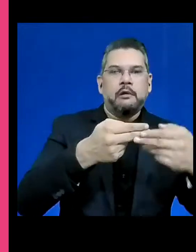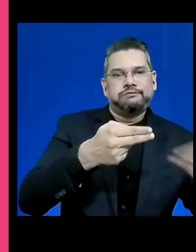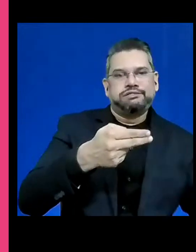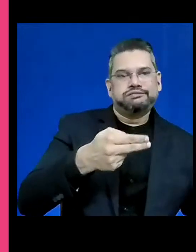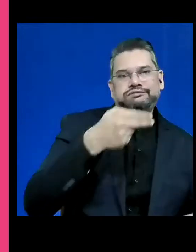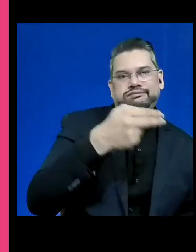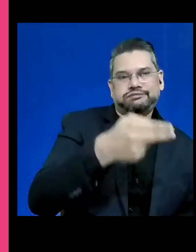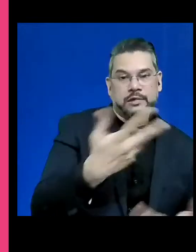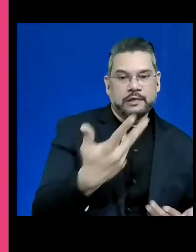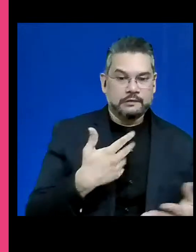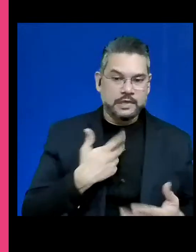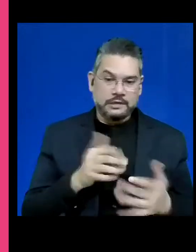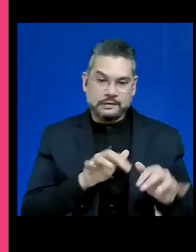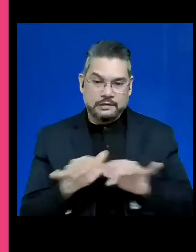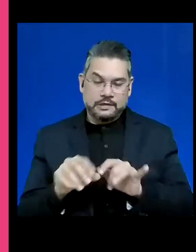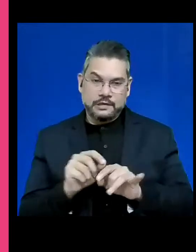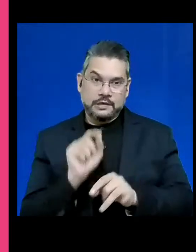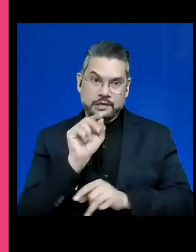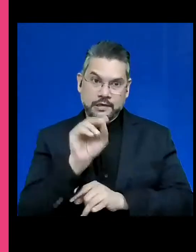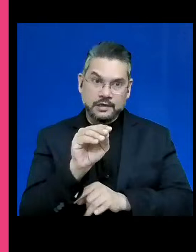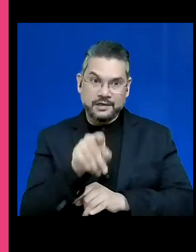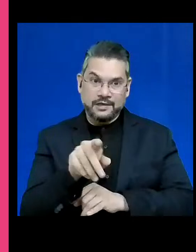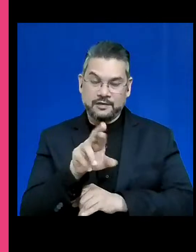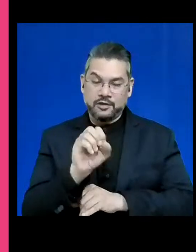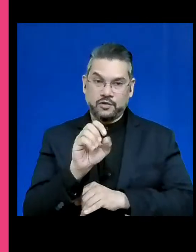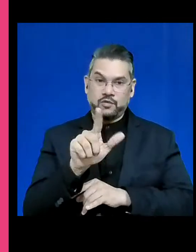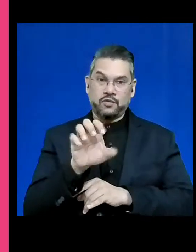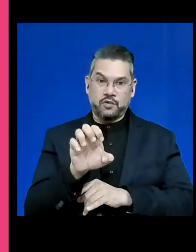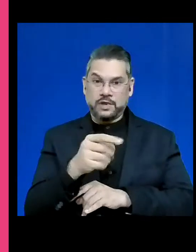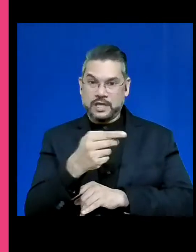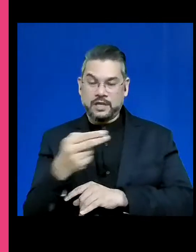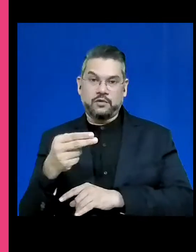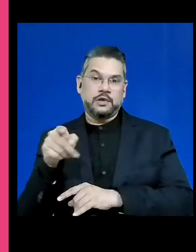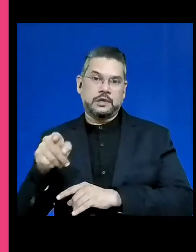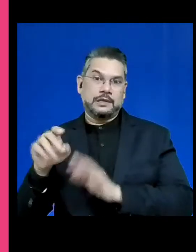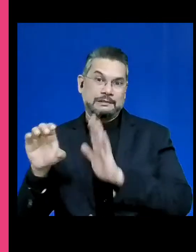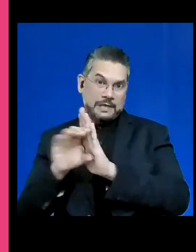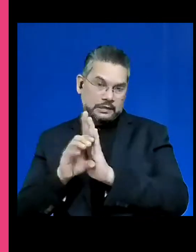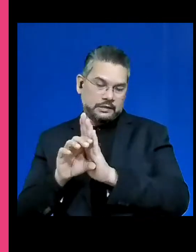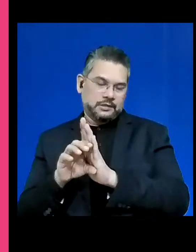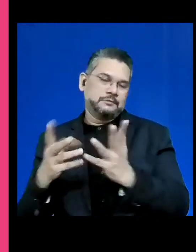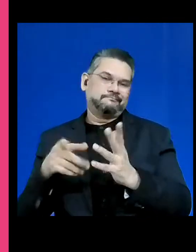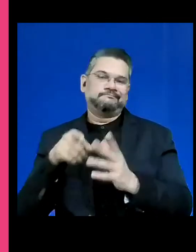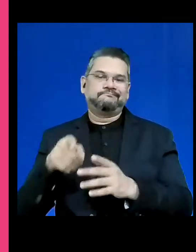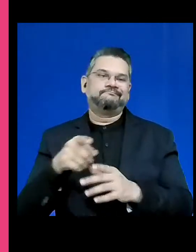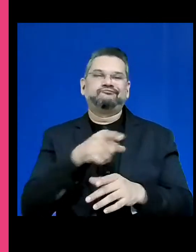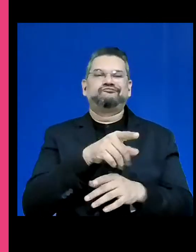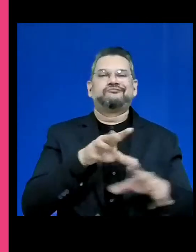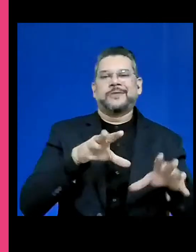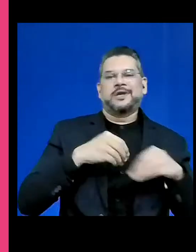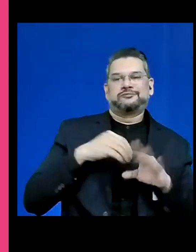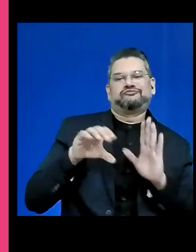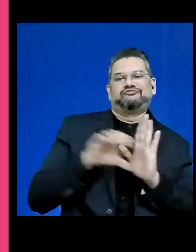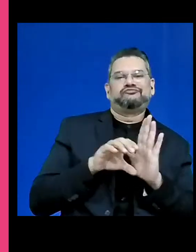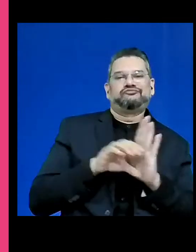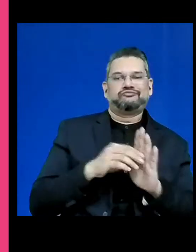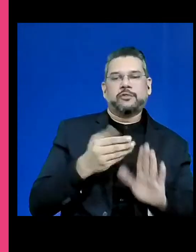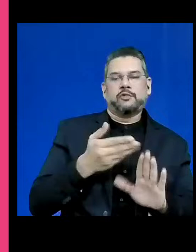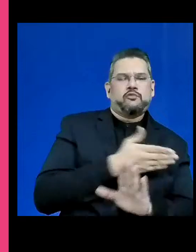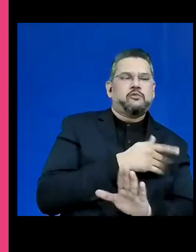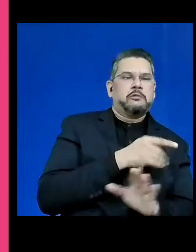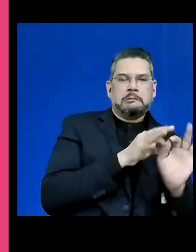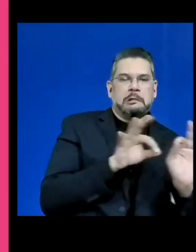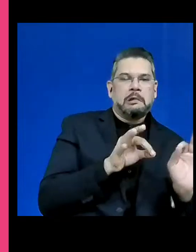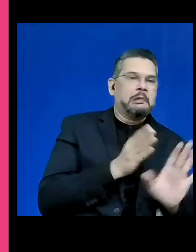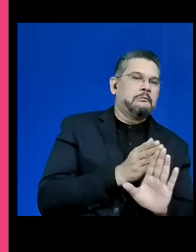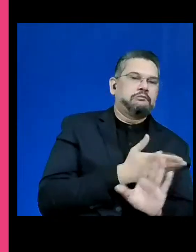input and you put role equals image, well, that input now becomes an image. So it's important to use those appropriately. The